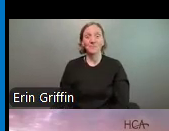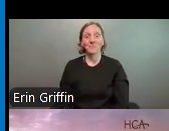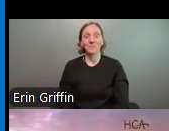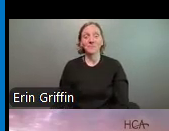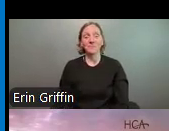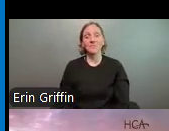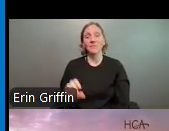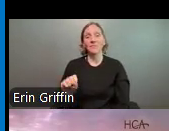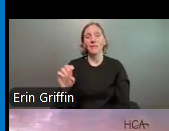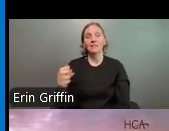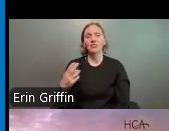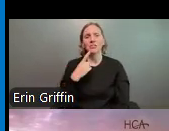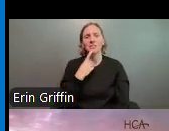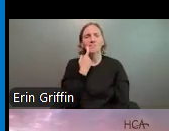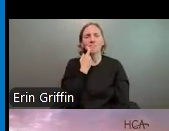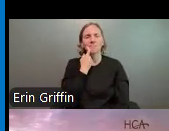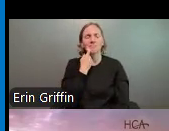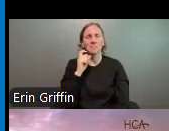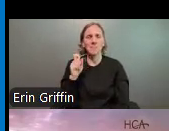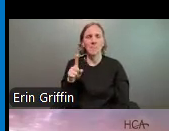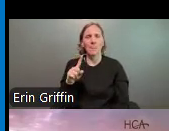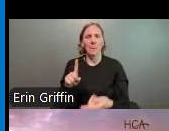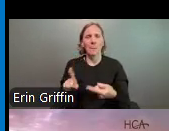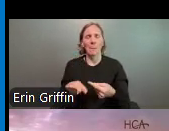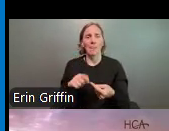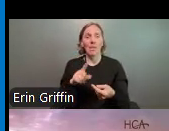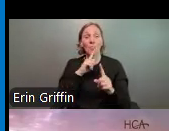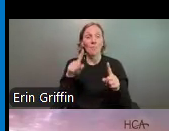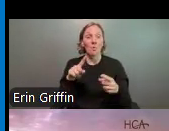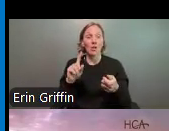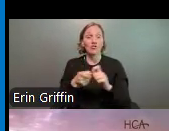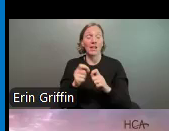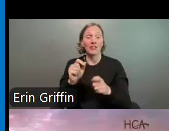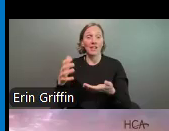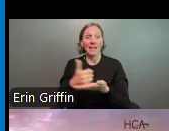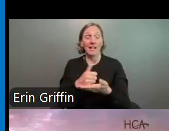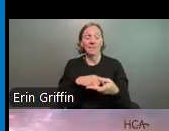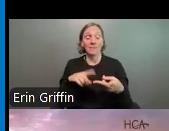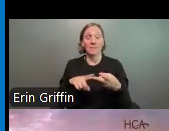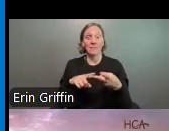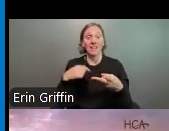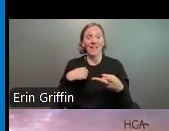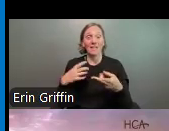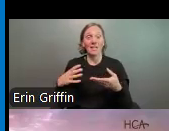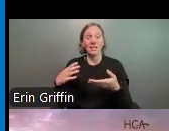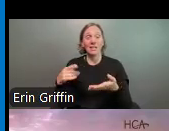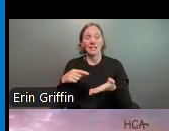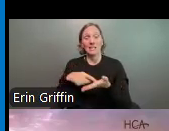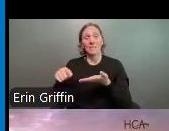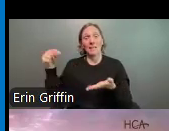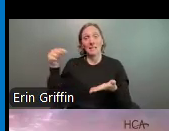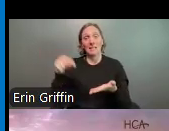So we just asked a question about, money, reporting a change in income. Are there spin down situations in the Apple